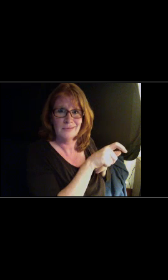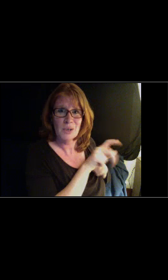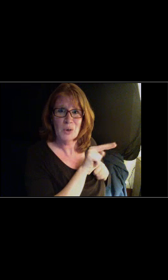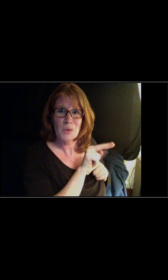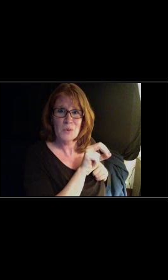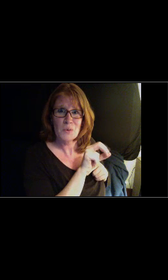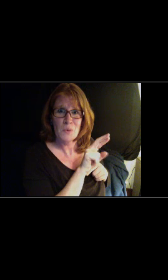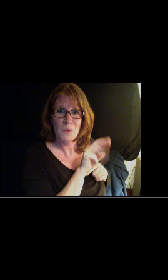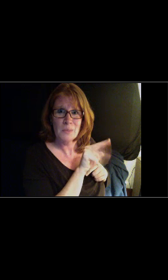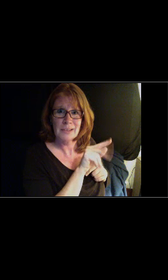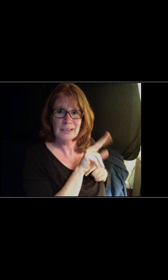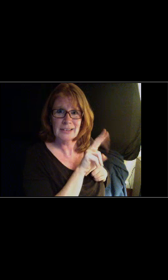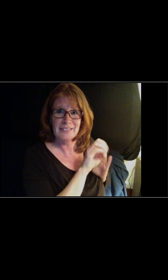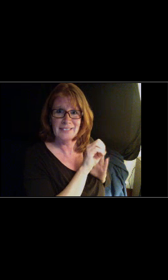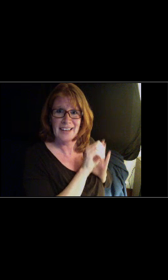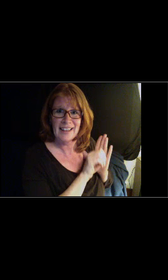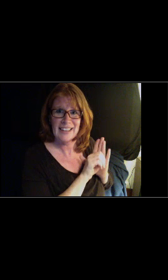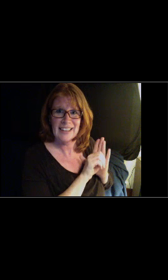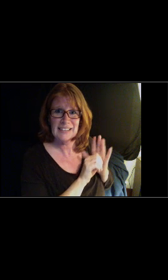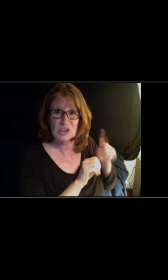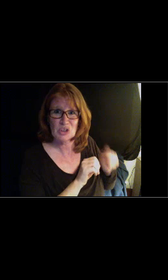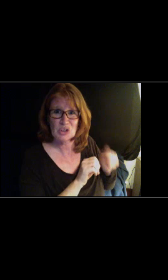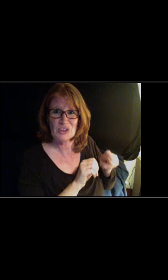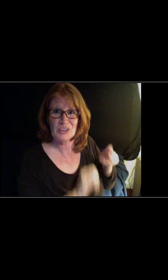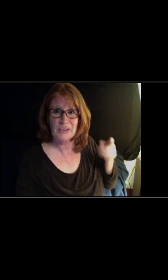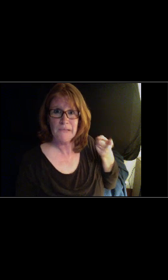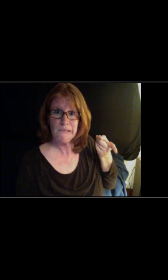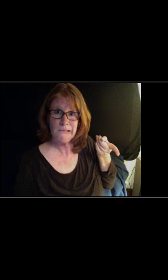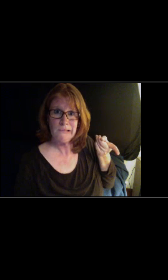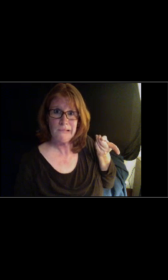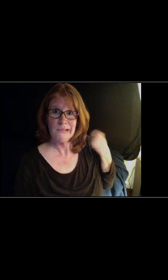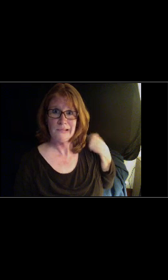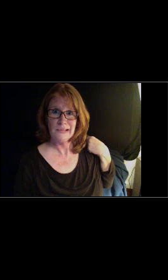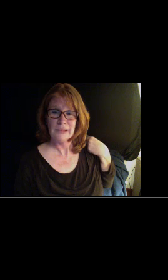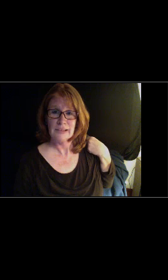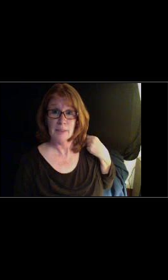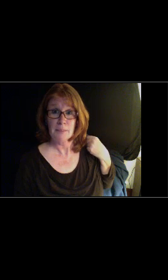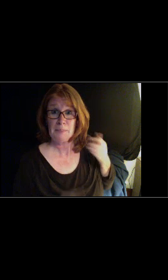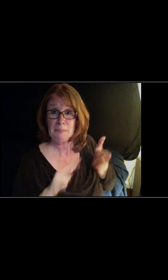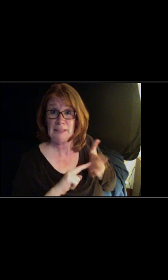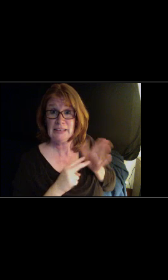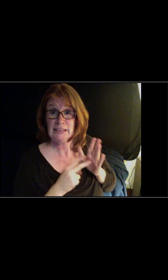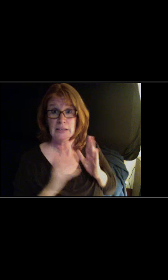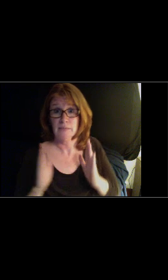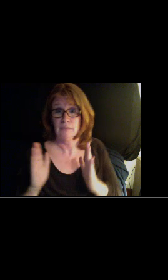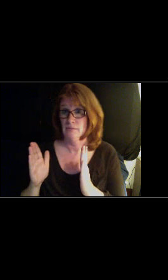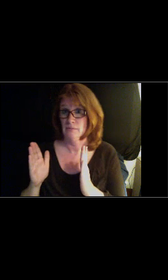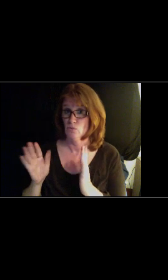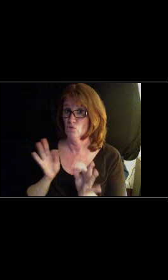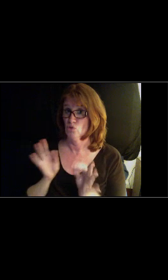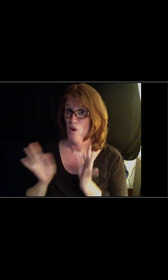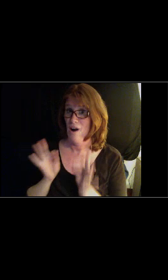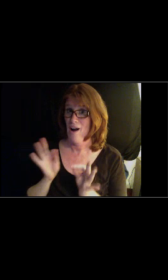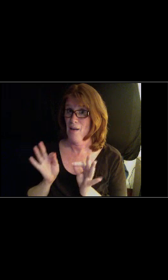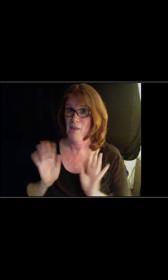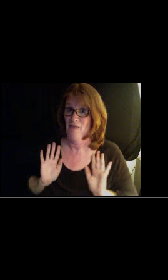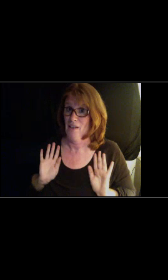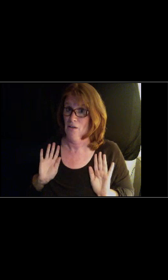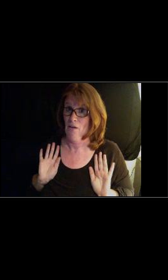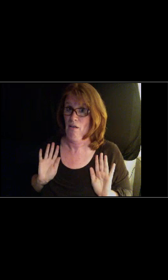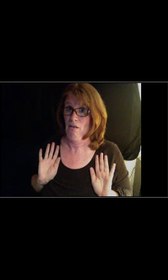a should, and that functions. The shoulds and the ought tos go under normative ethics rather